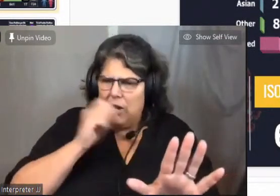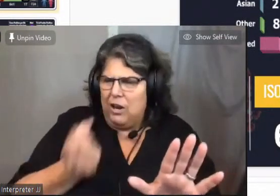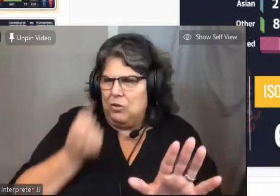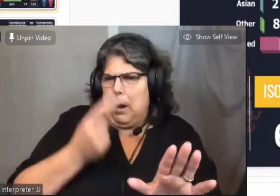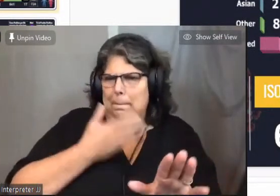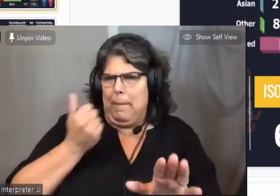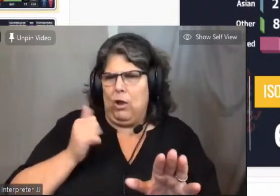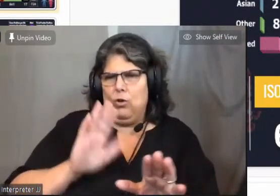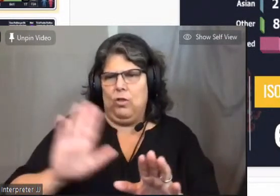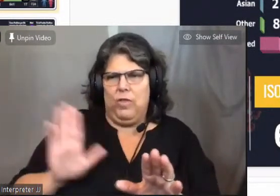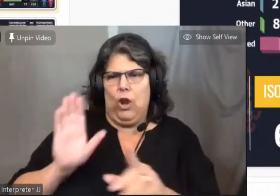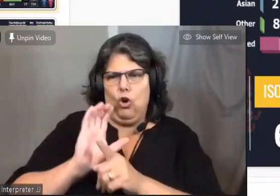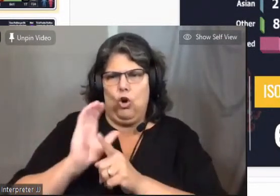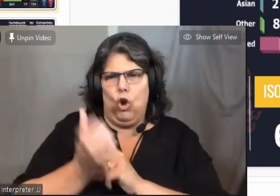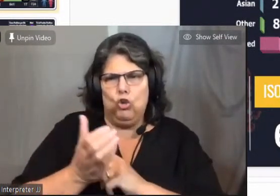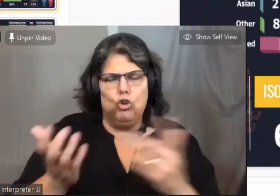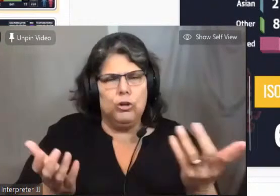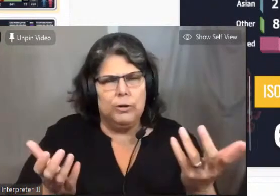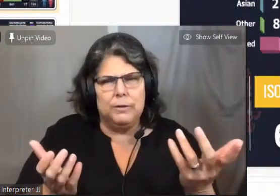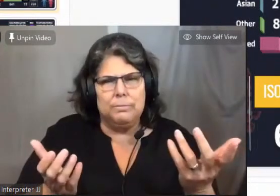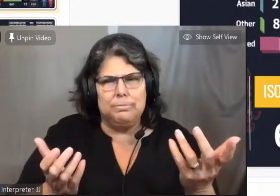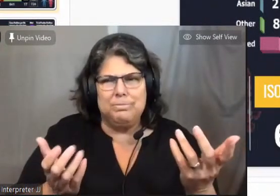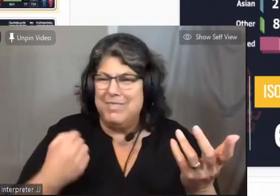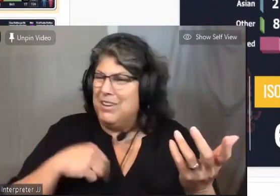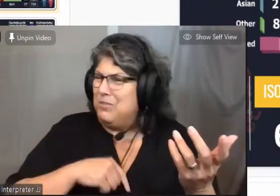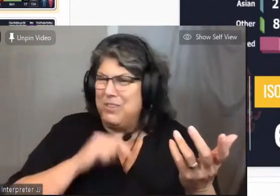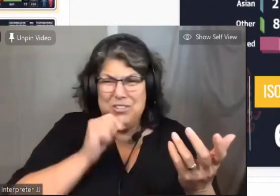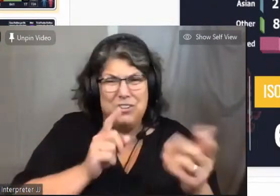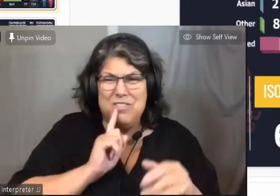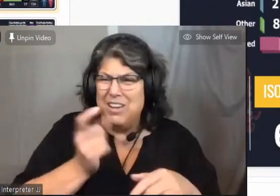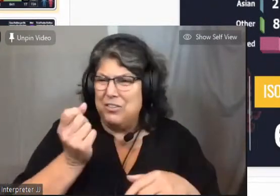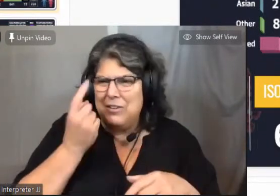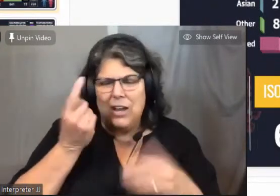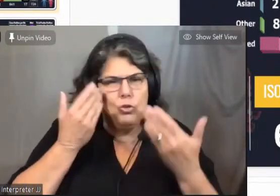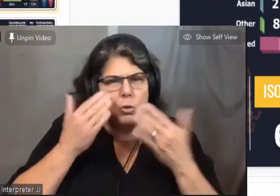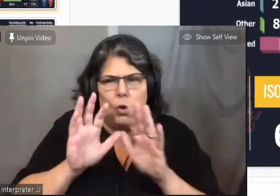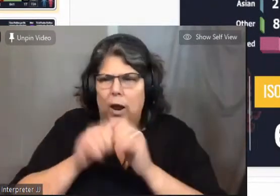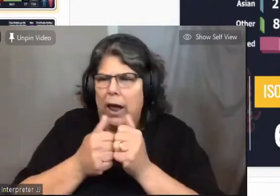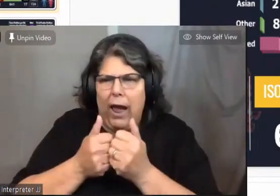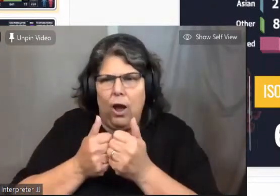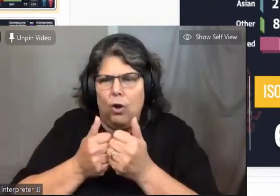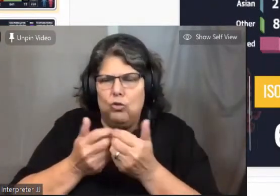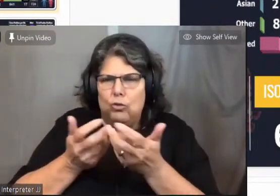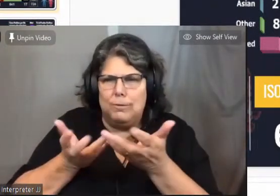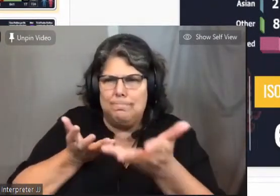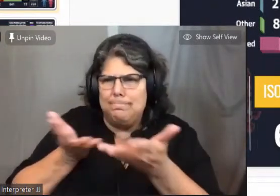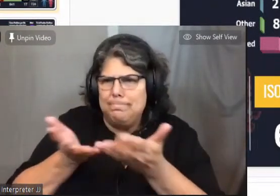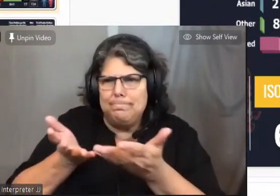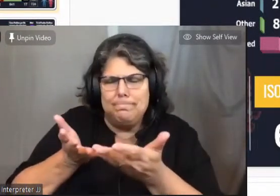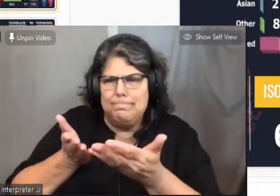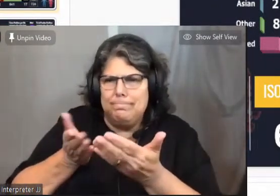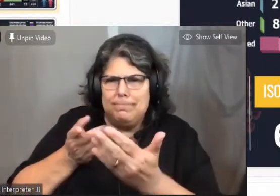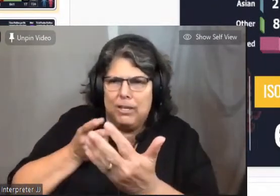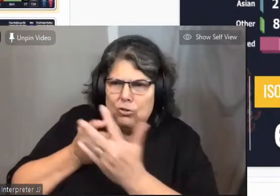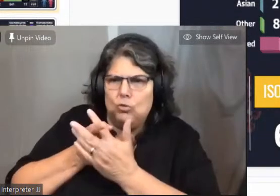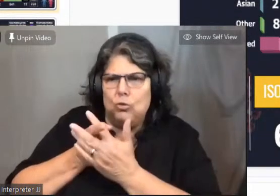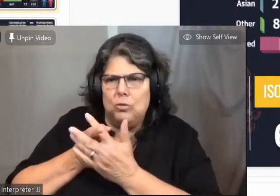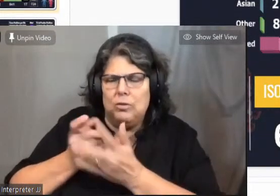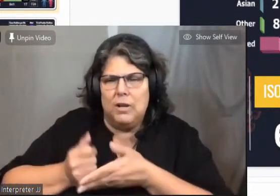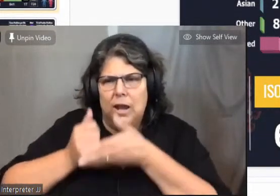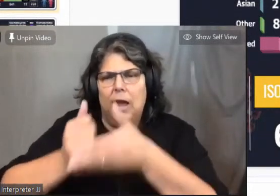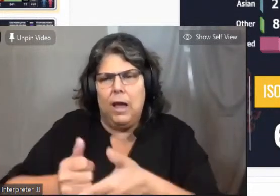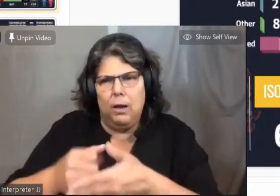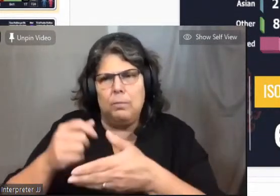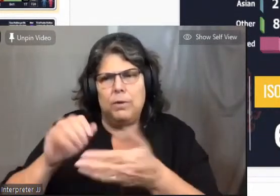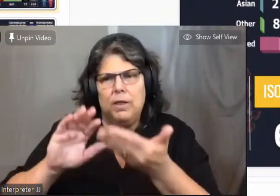don't appreciate, and so we can't necessarily influence and help them to understand what